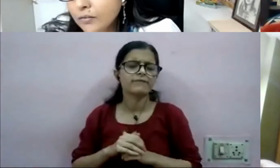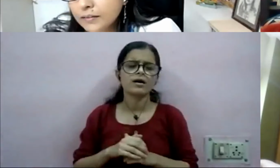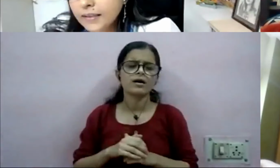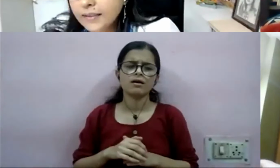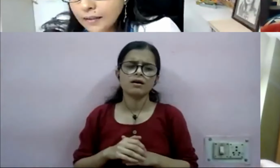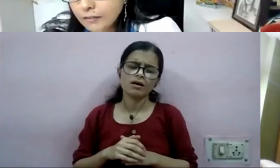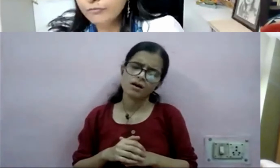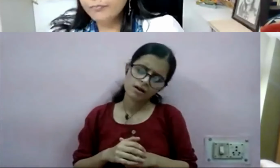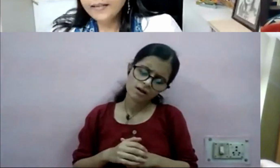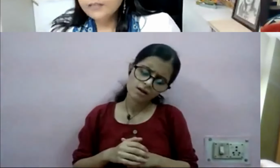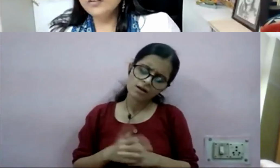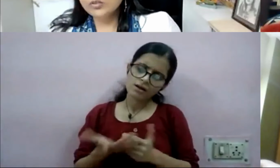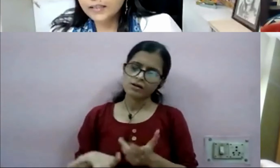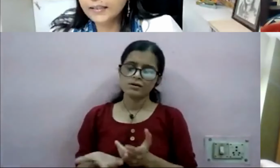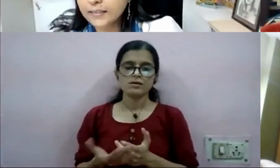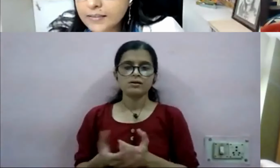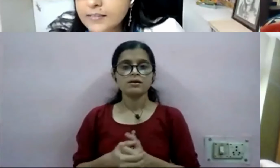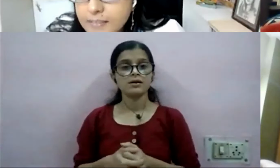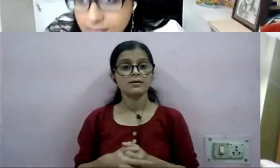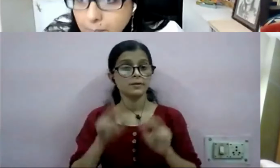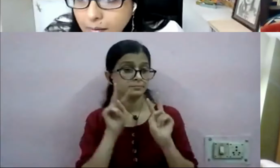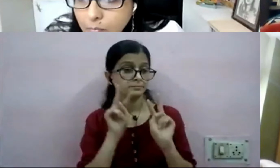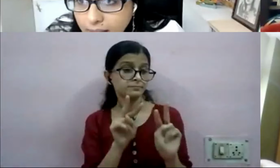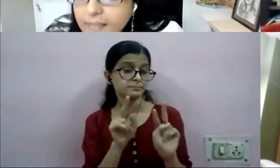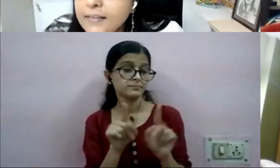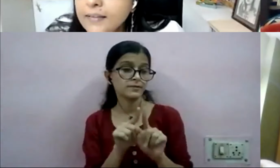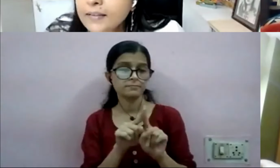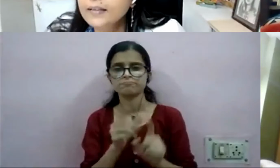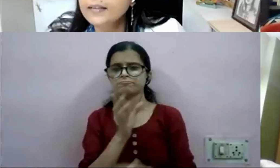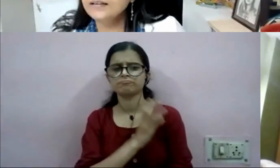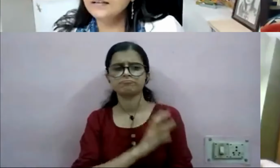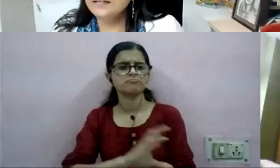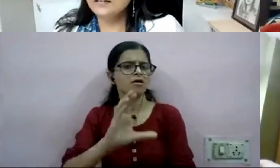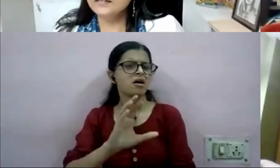And they have been looked at as disempowering.